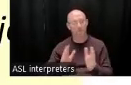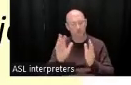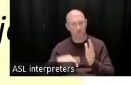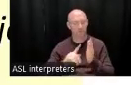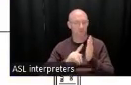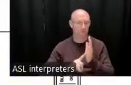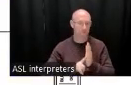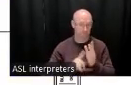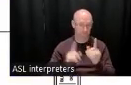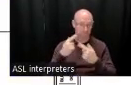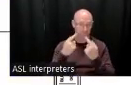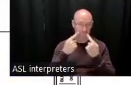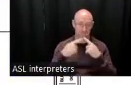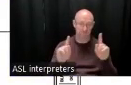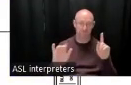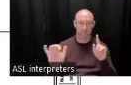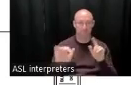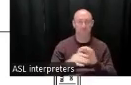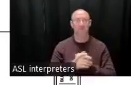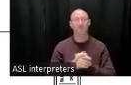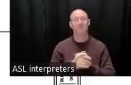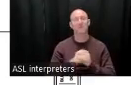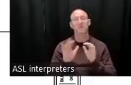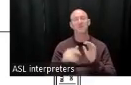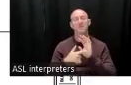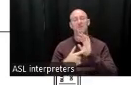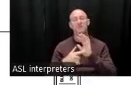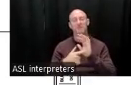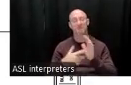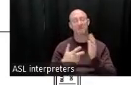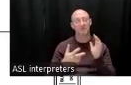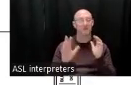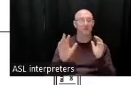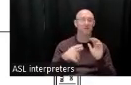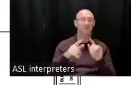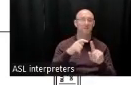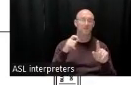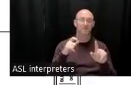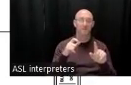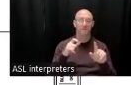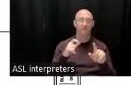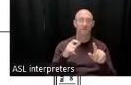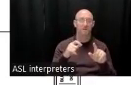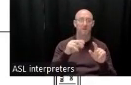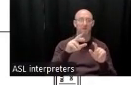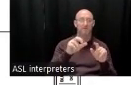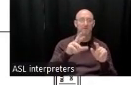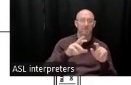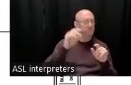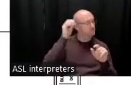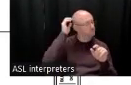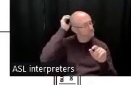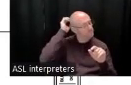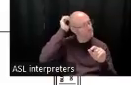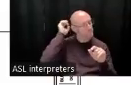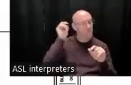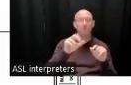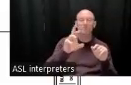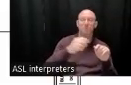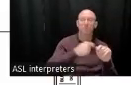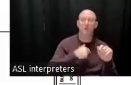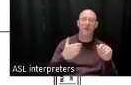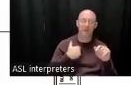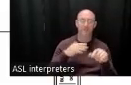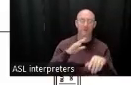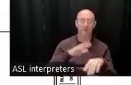been successful. This is an example. So this is taken from a closed resource or that we have through campus,